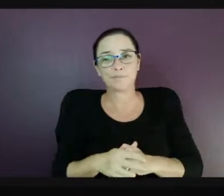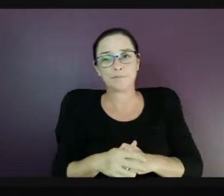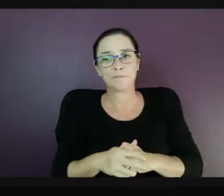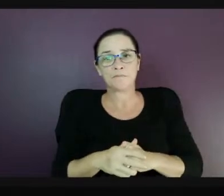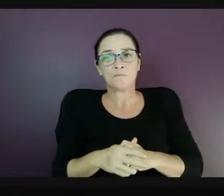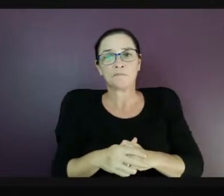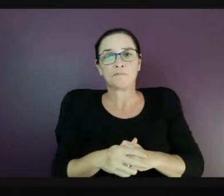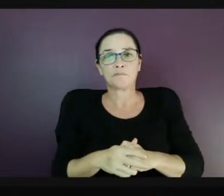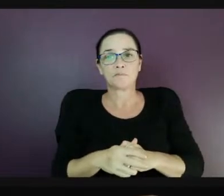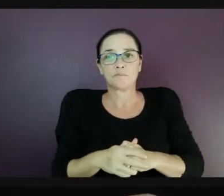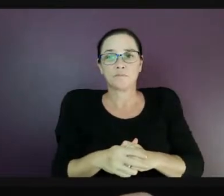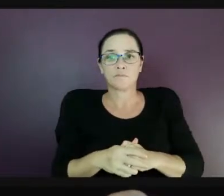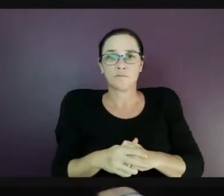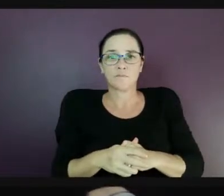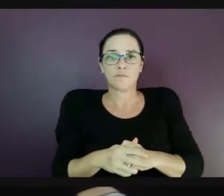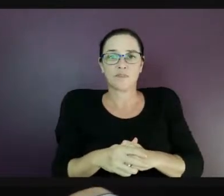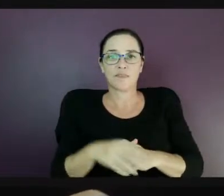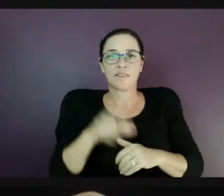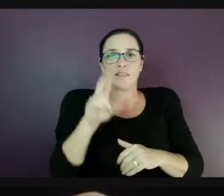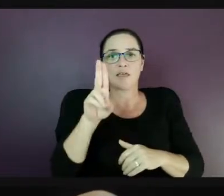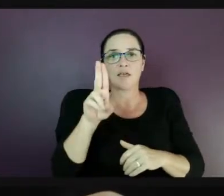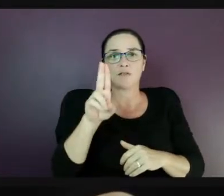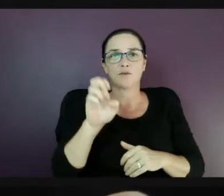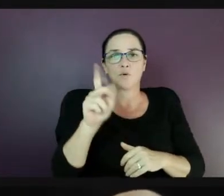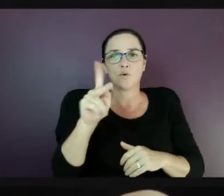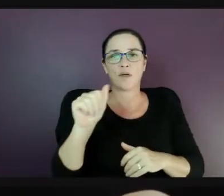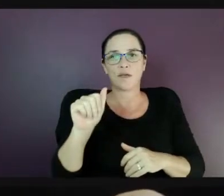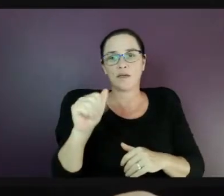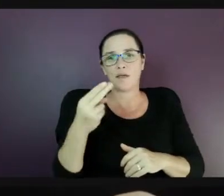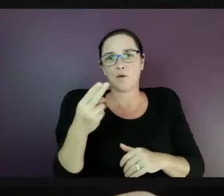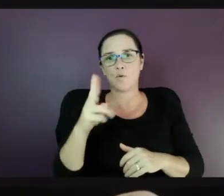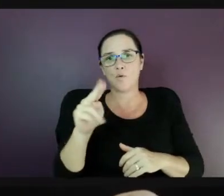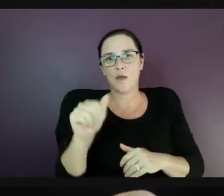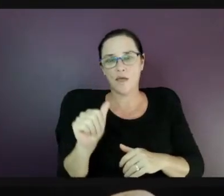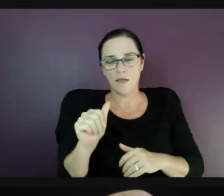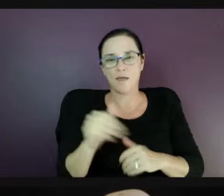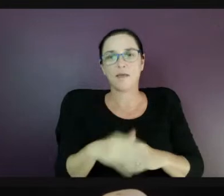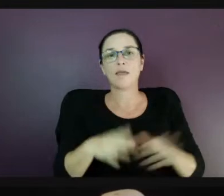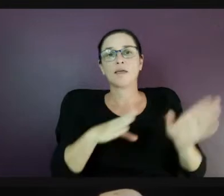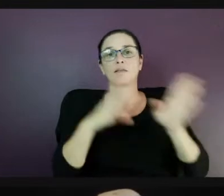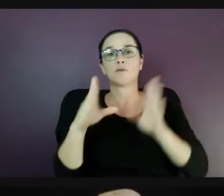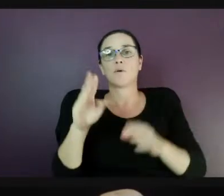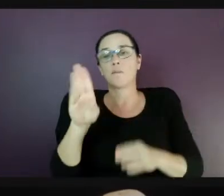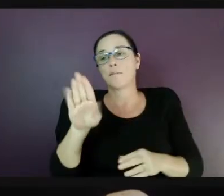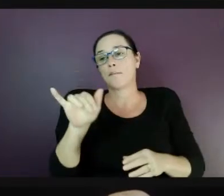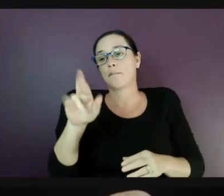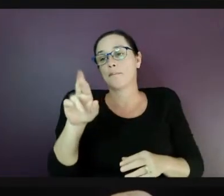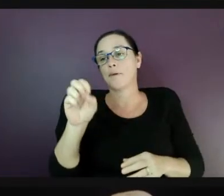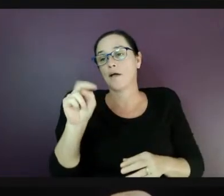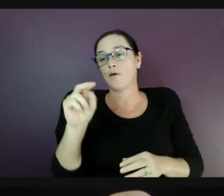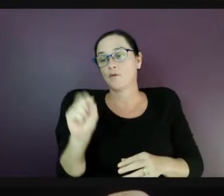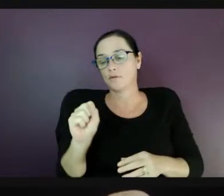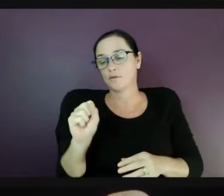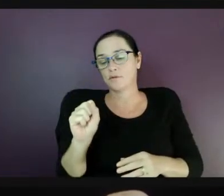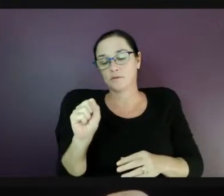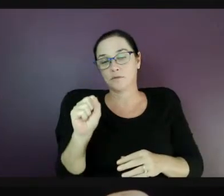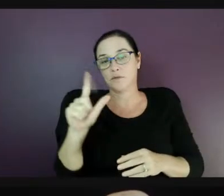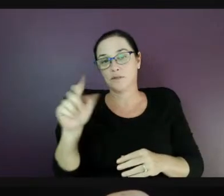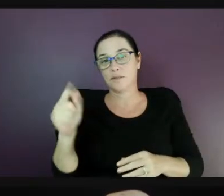And that's Uikahuna. We come east to Byron's Ledge. Byron's Ledge is moving to the